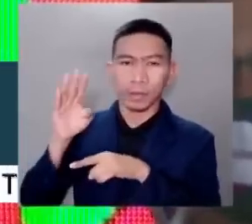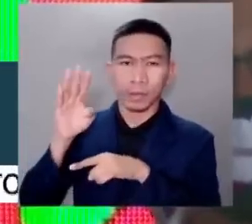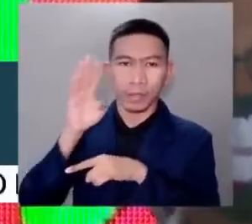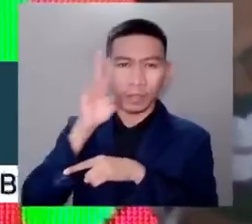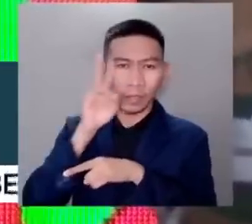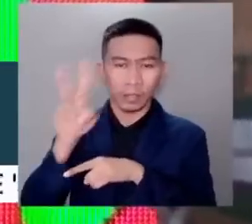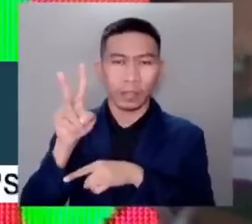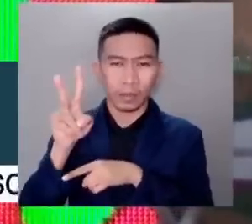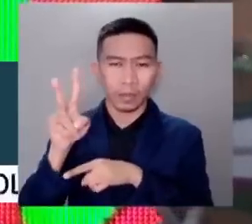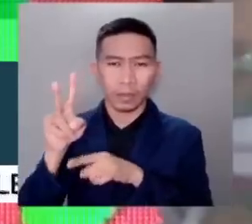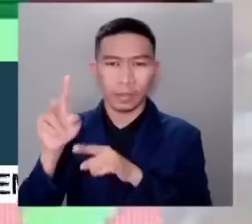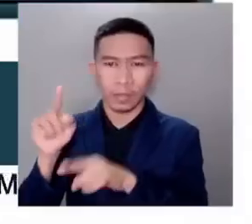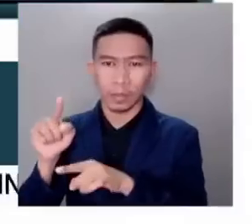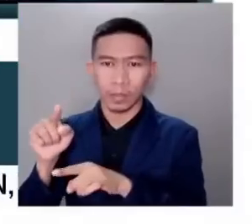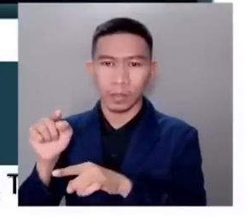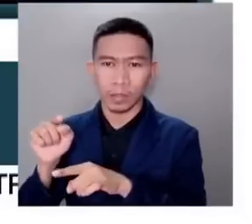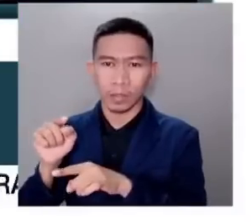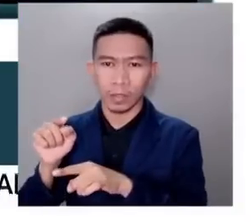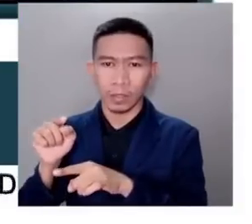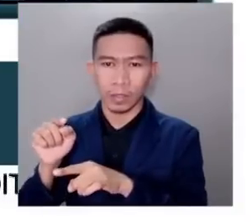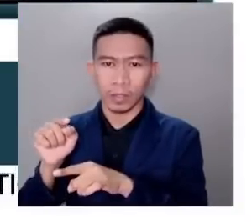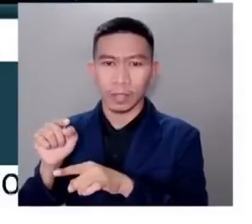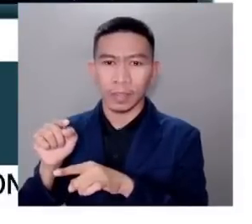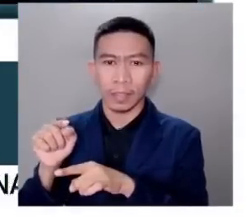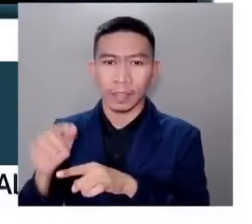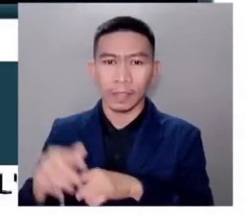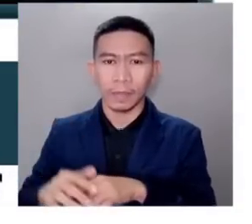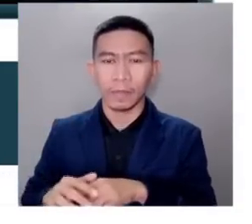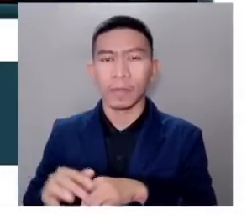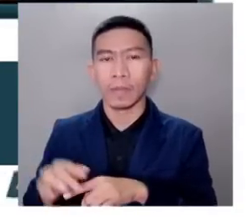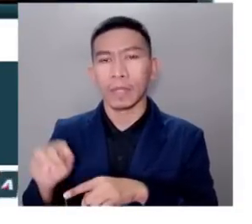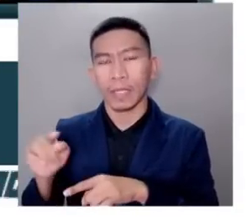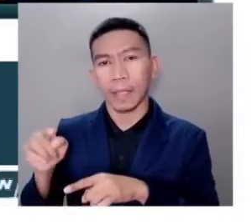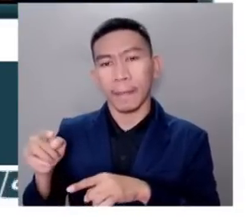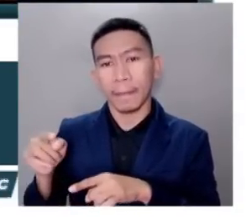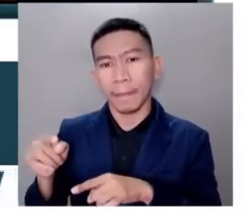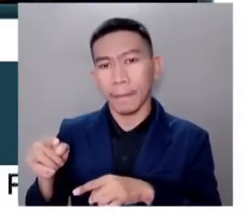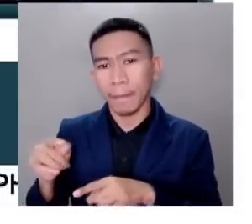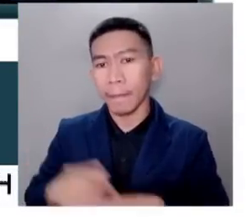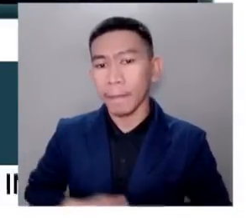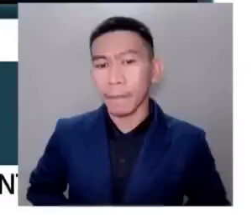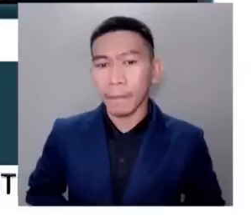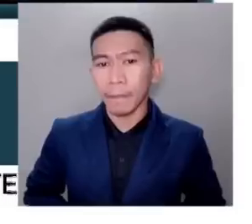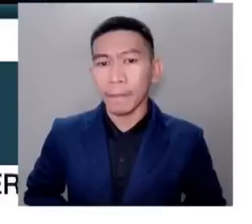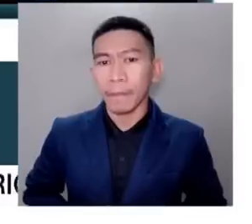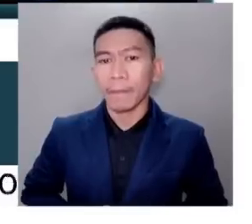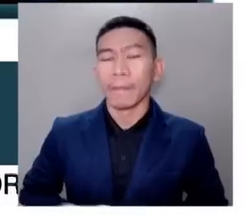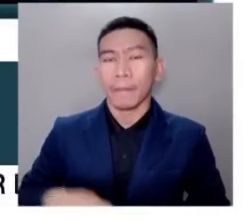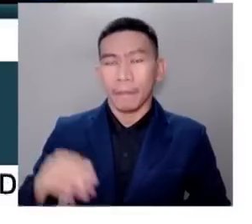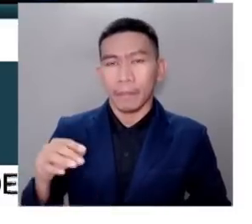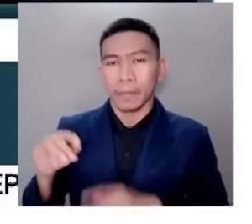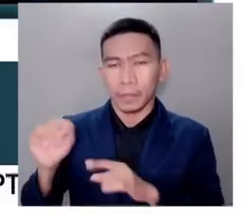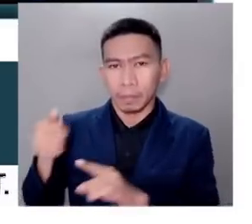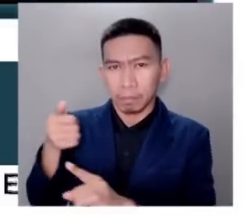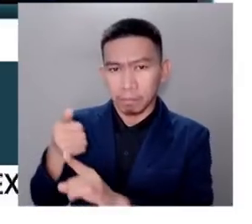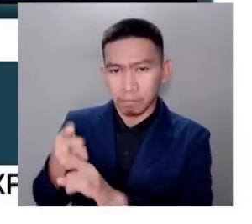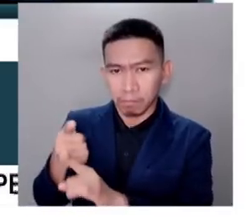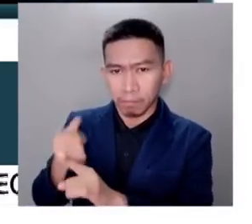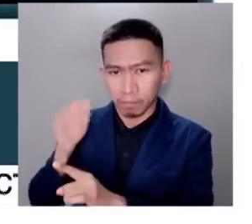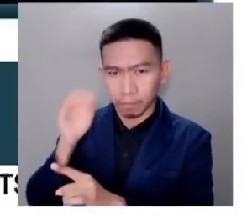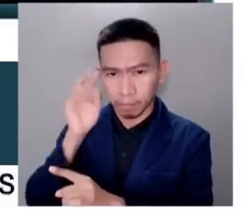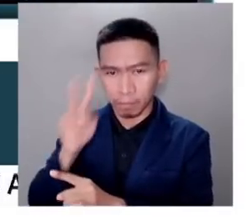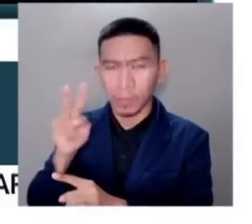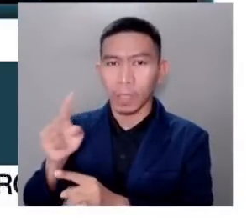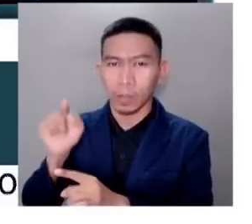appropriateness of the assumption of office to move of Bongbong Marcos of the